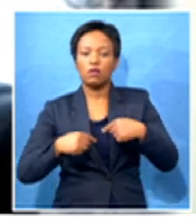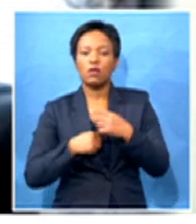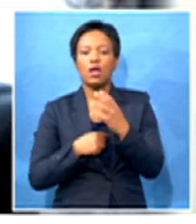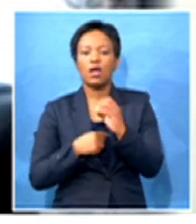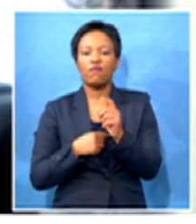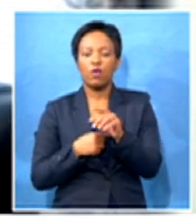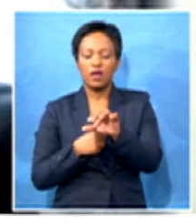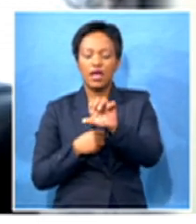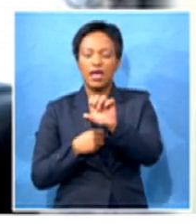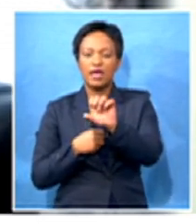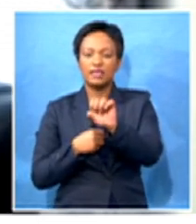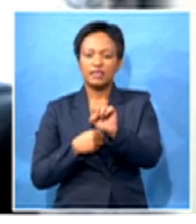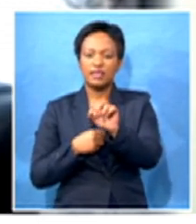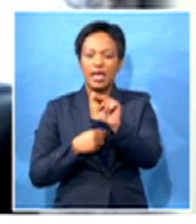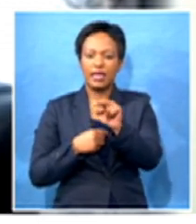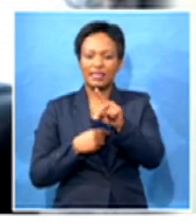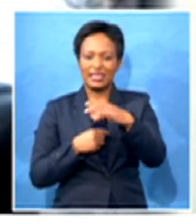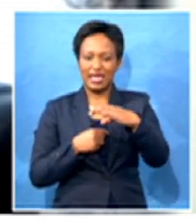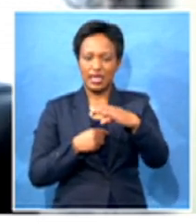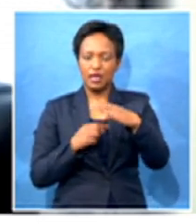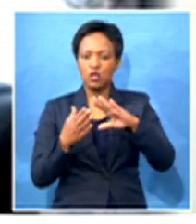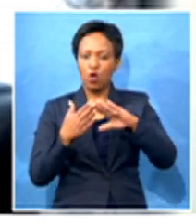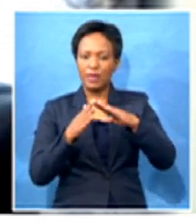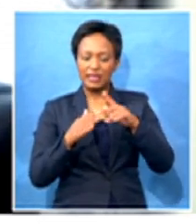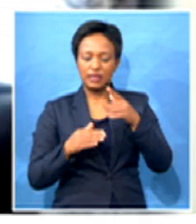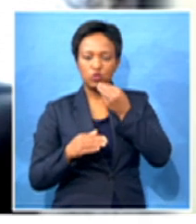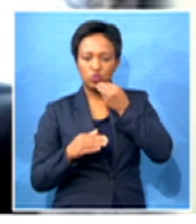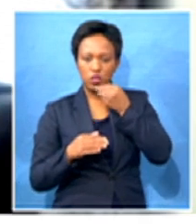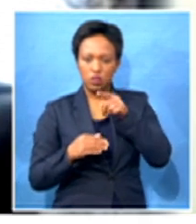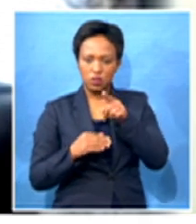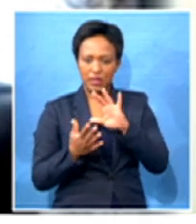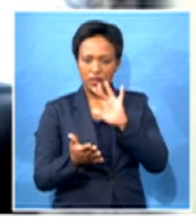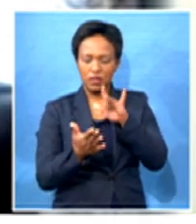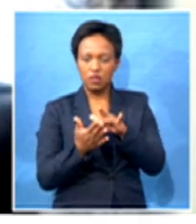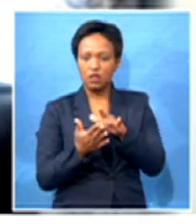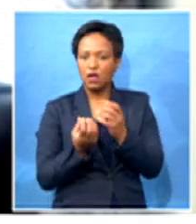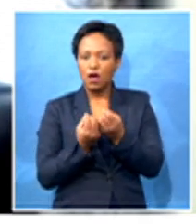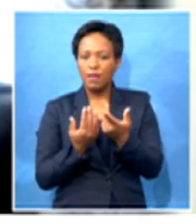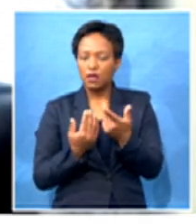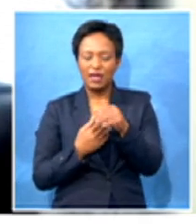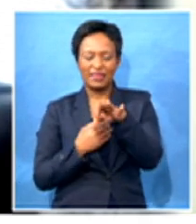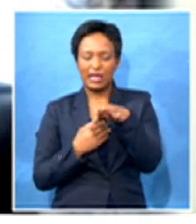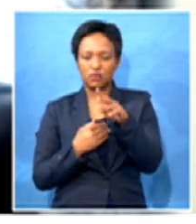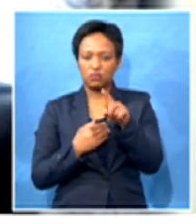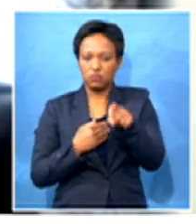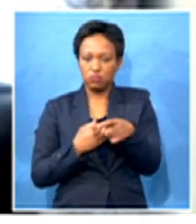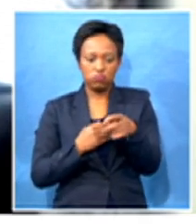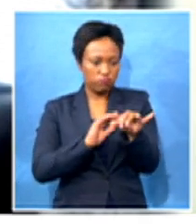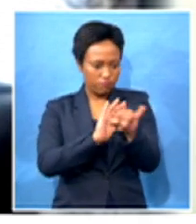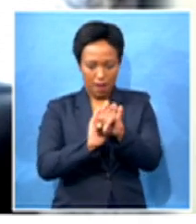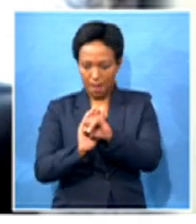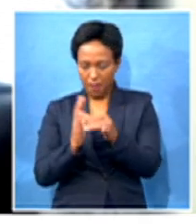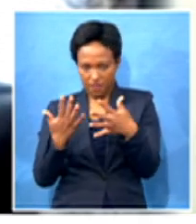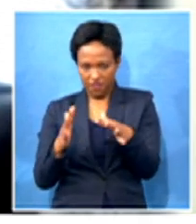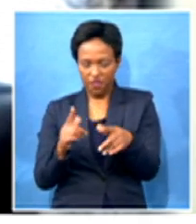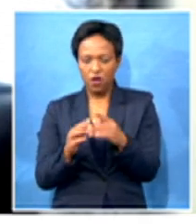community nutrition centers, where we have about 13,000 people who were identified through